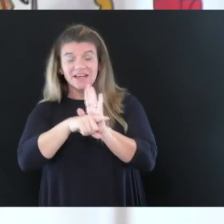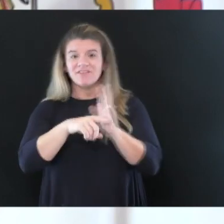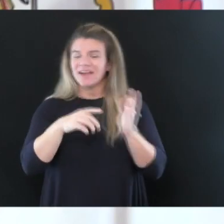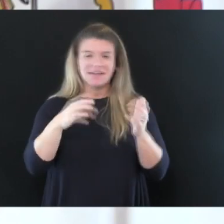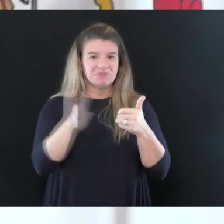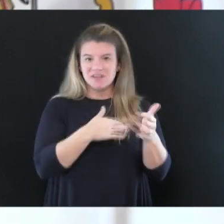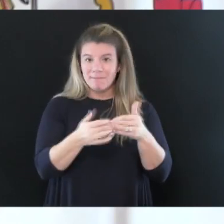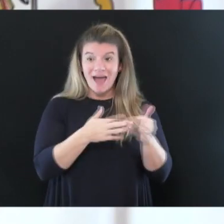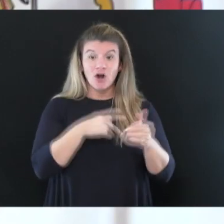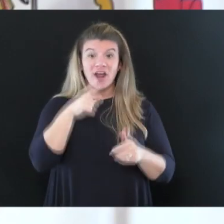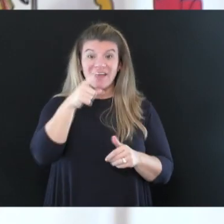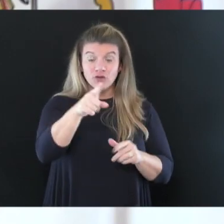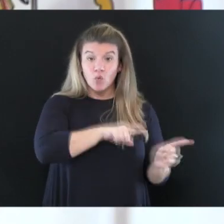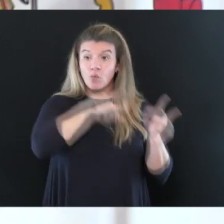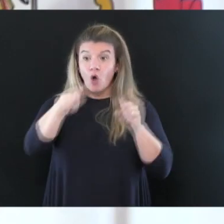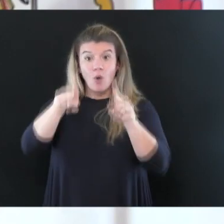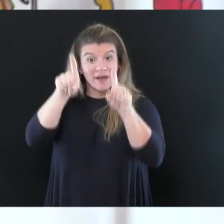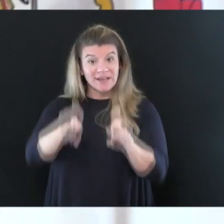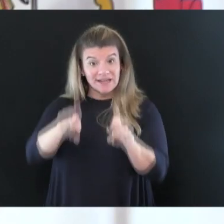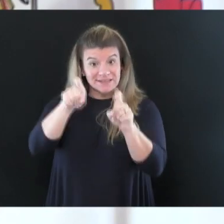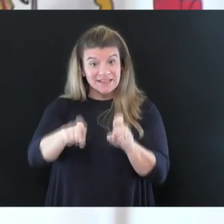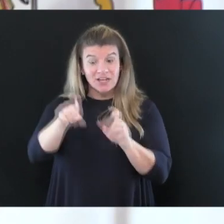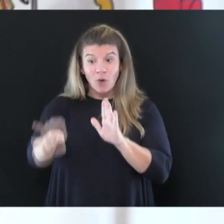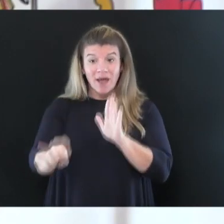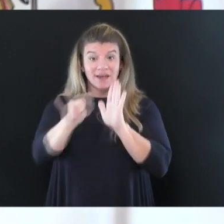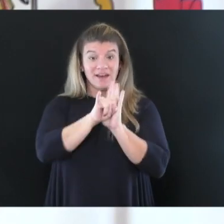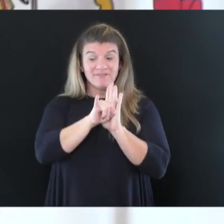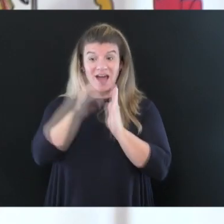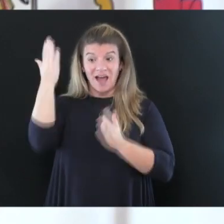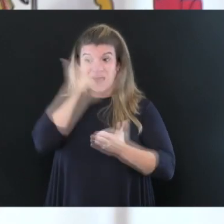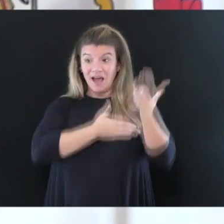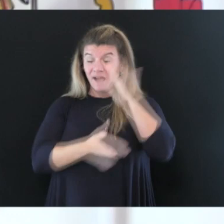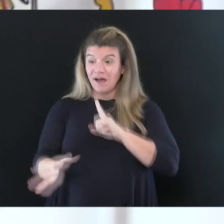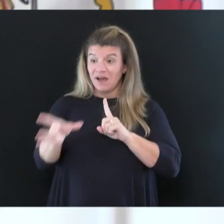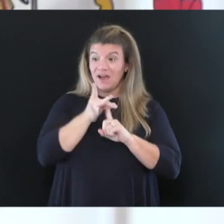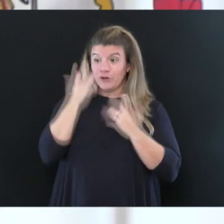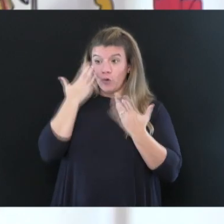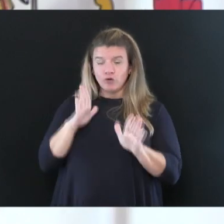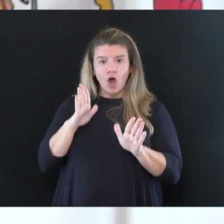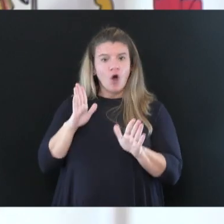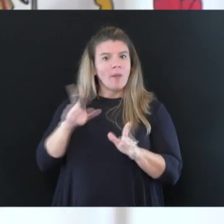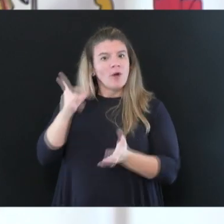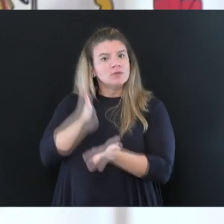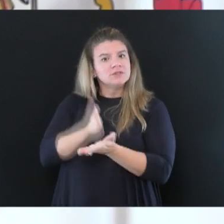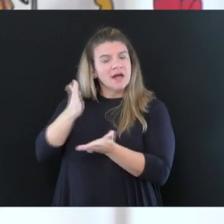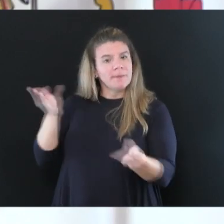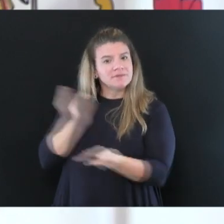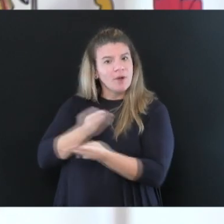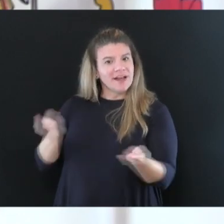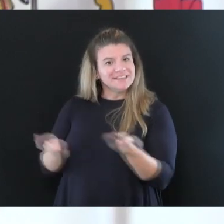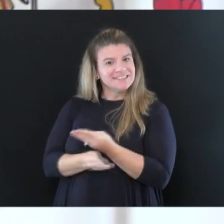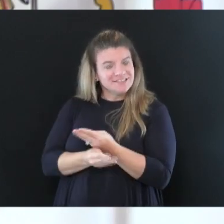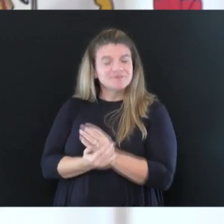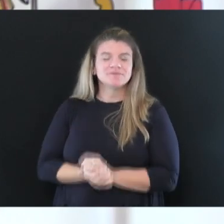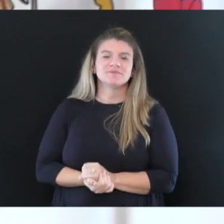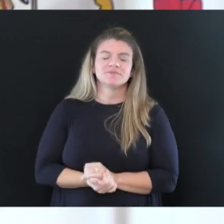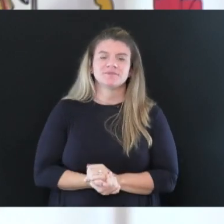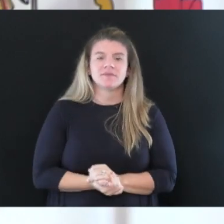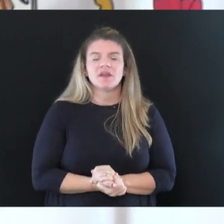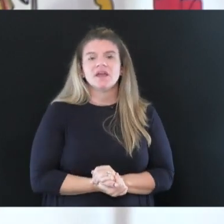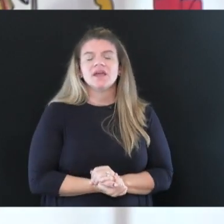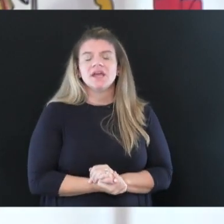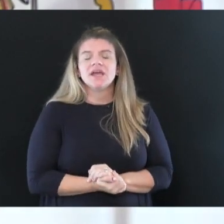you'll go get tested. From the standpoint of electing not to be really